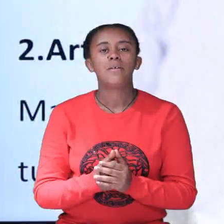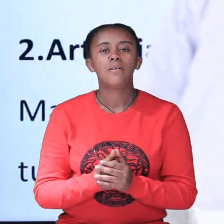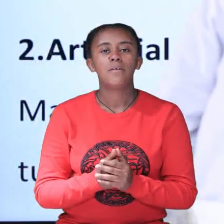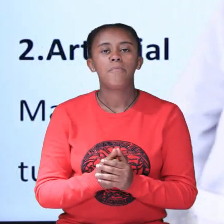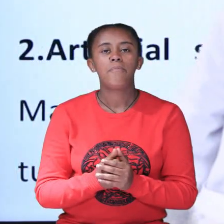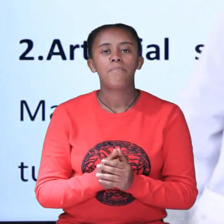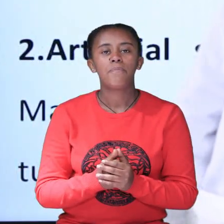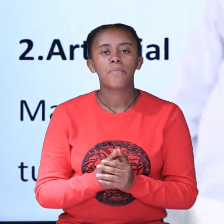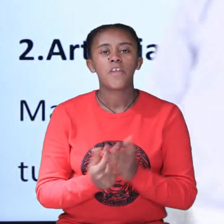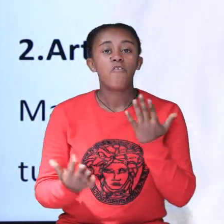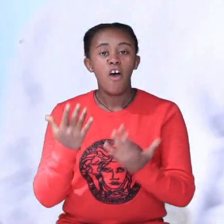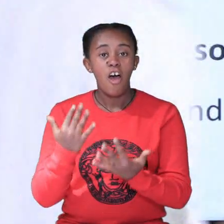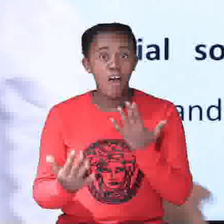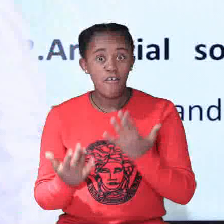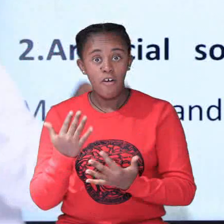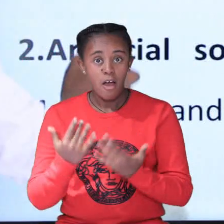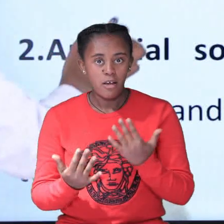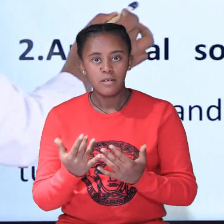fireflies,